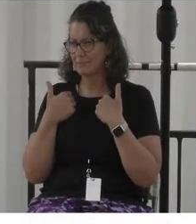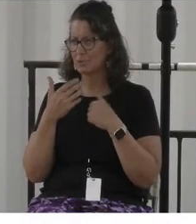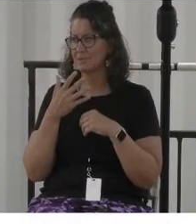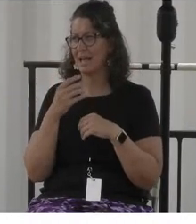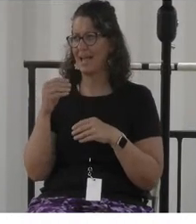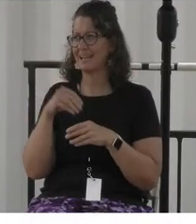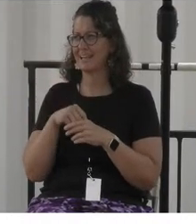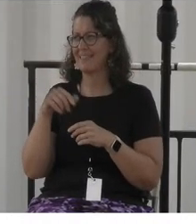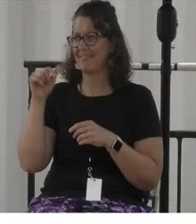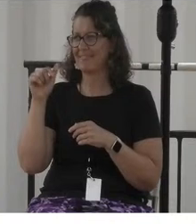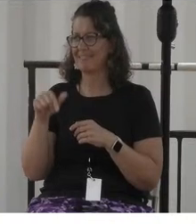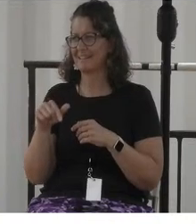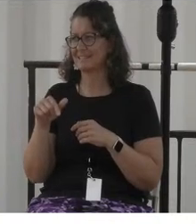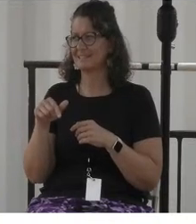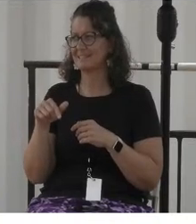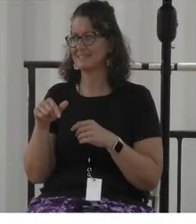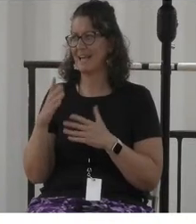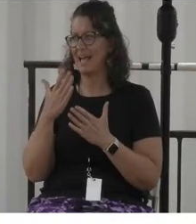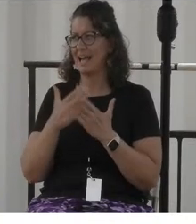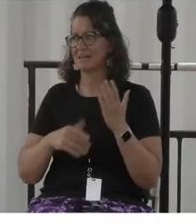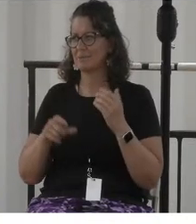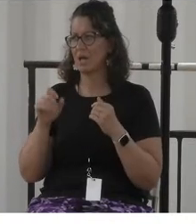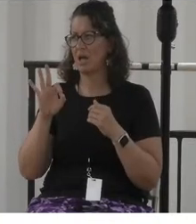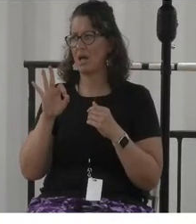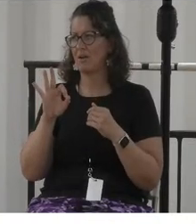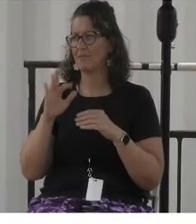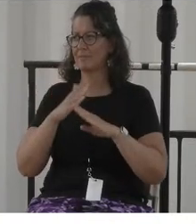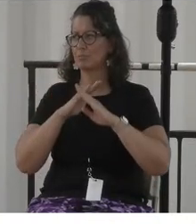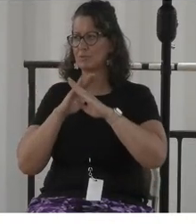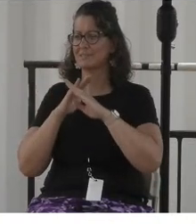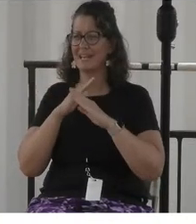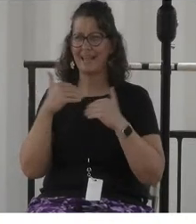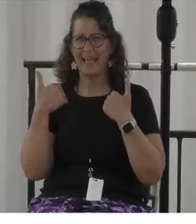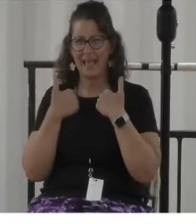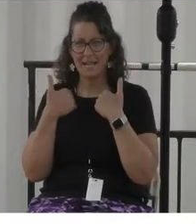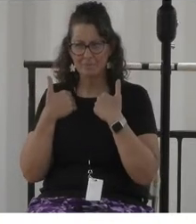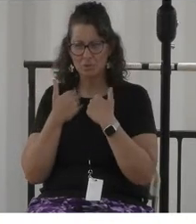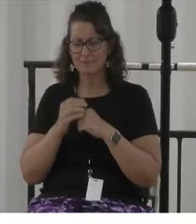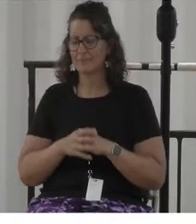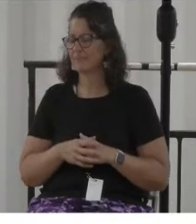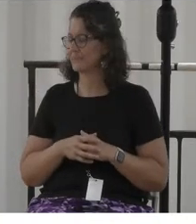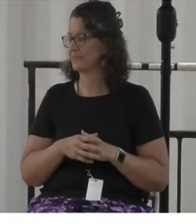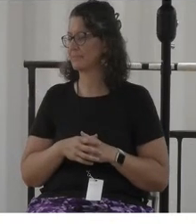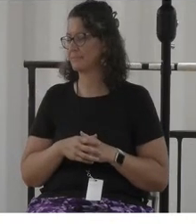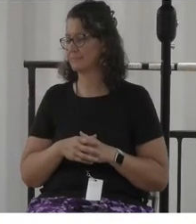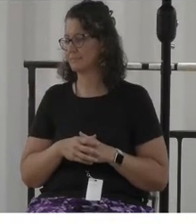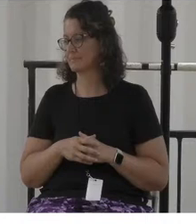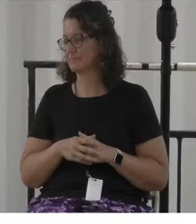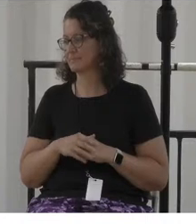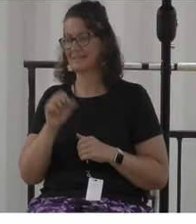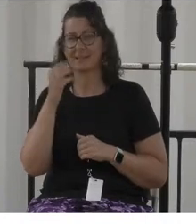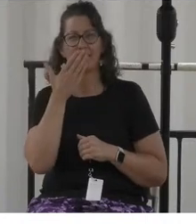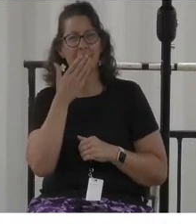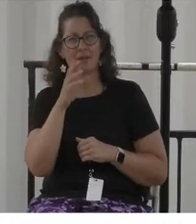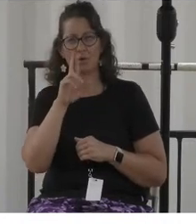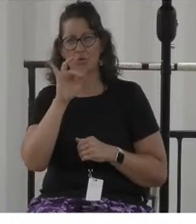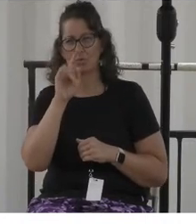in this aspect of trying to protect animals in particular. Yeah, thanks, Rita.